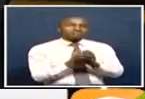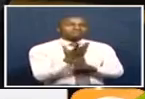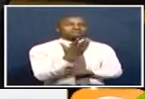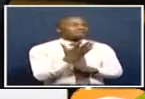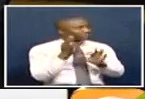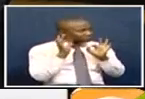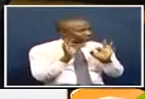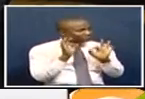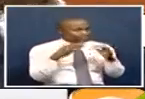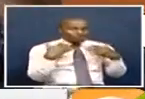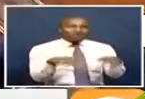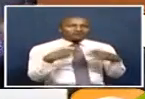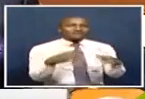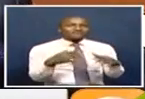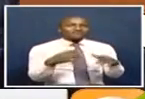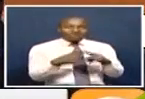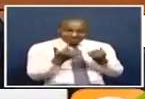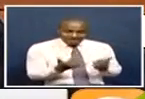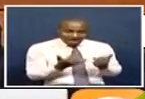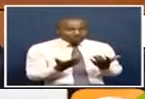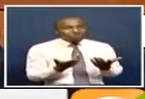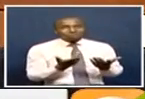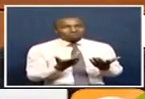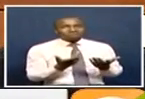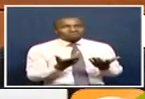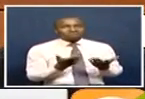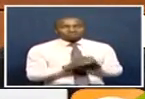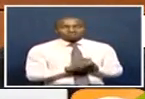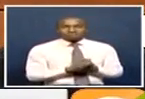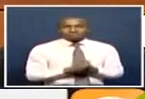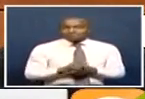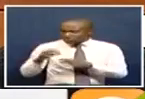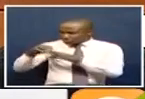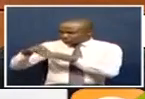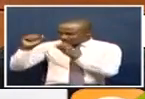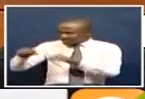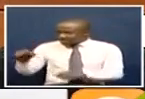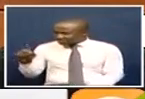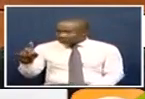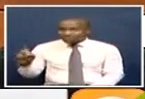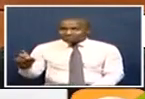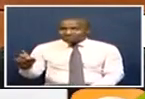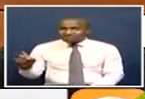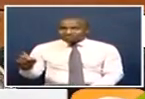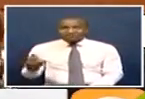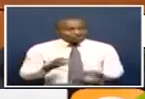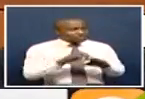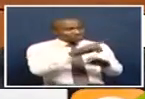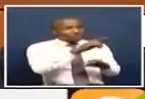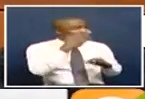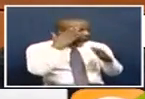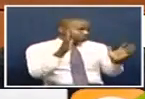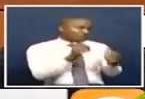wonderful. Yes. And this can be done. Can Sonko do it? This song, I don't know him very well, but he's my